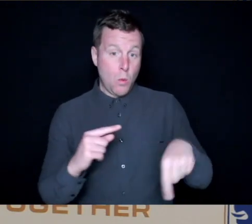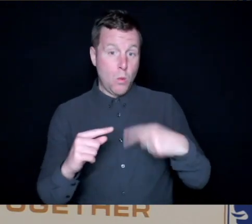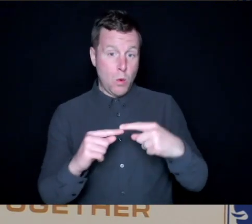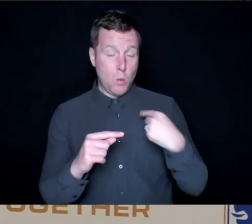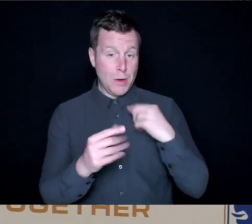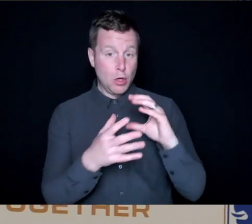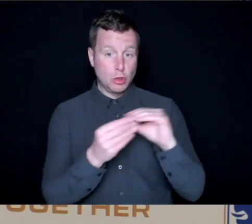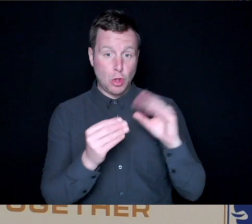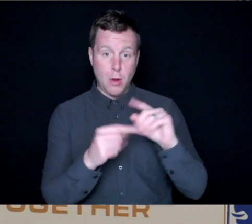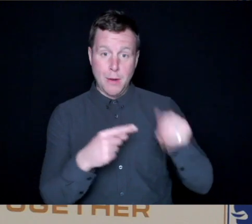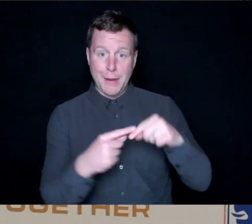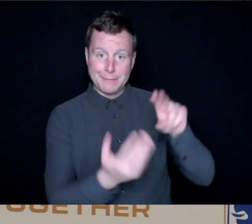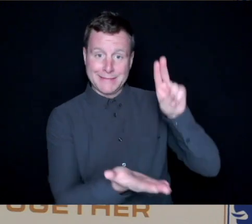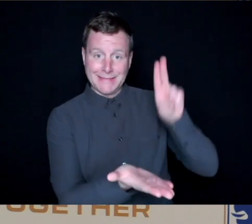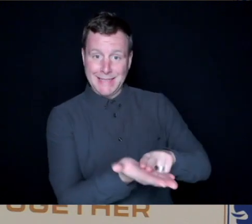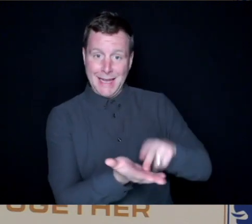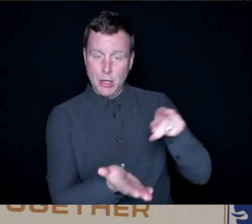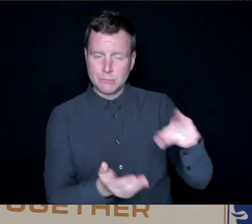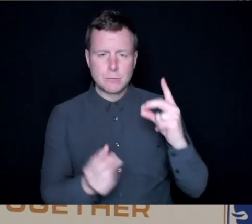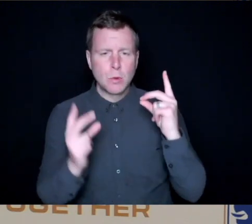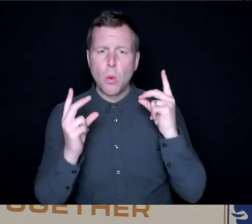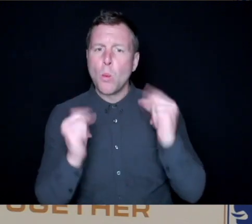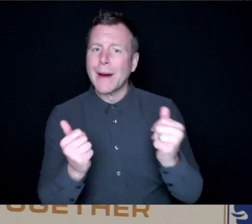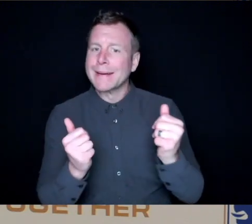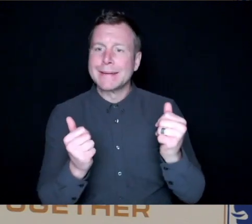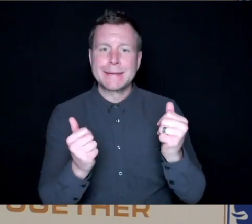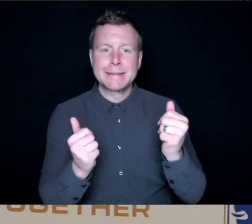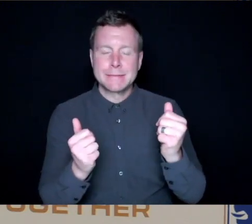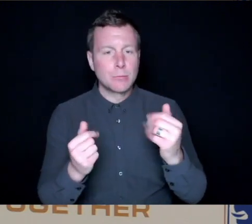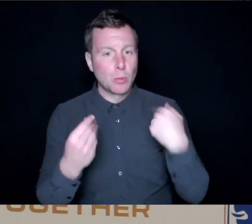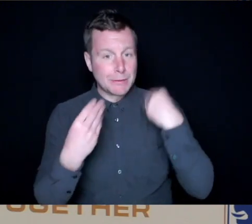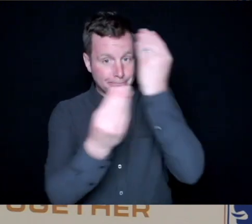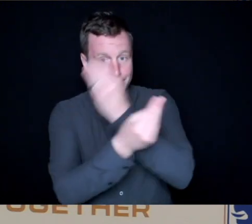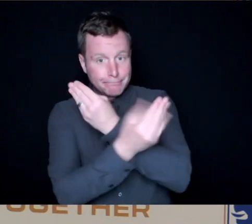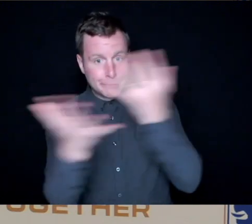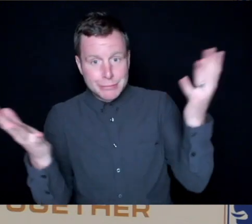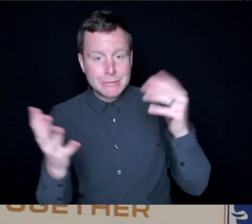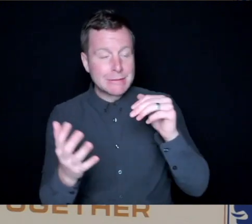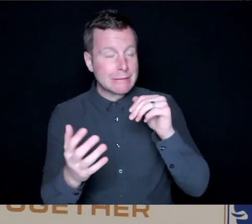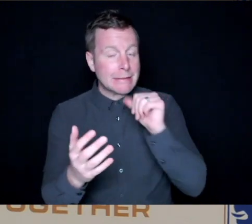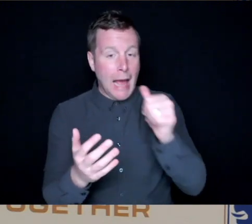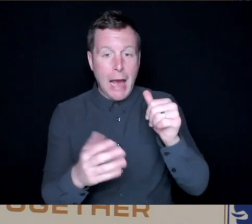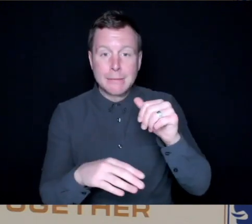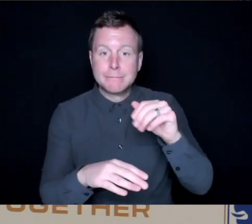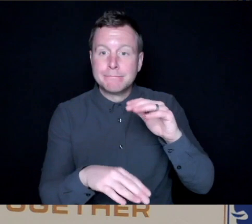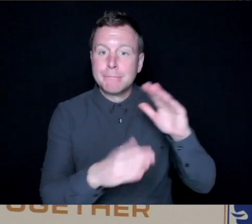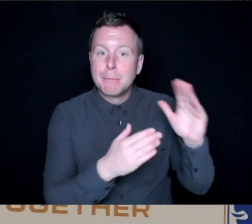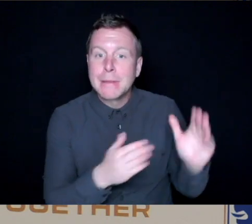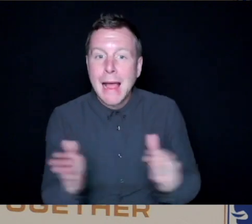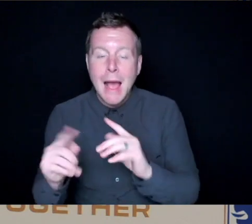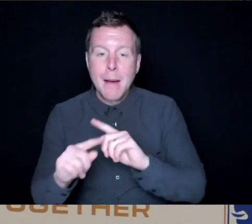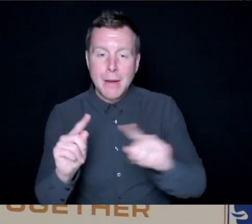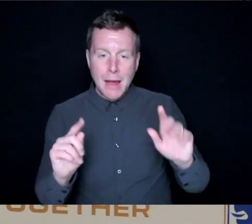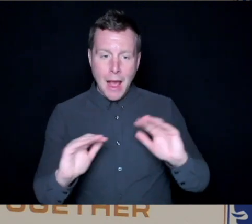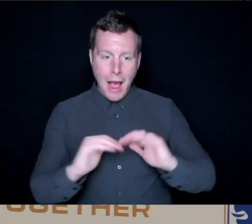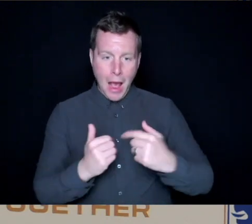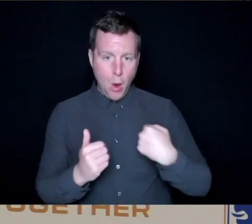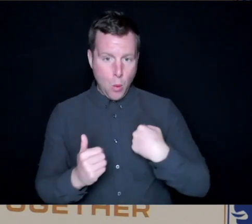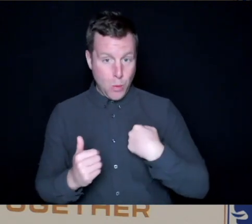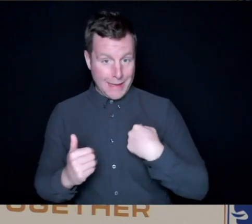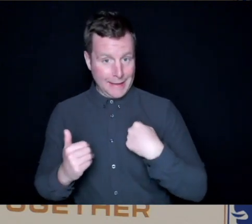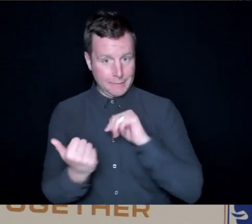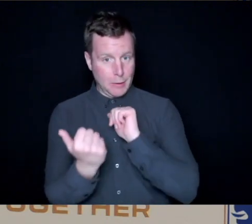when we talked about signing her, it was very quick, and we made it very public that it wasn't planned. But I think the way that we've tweaked the